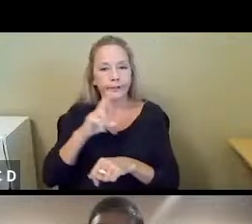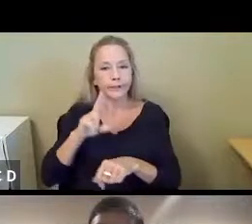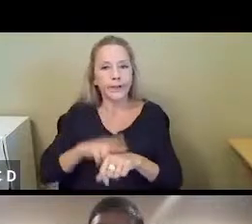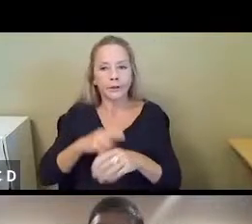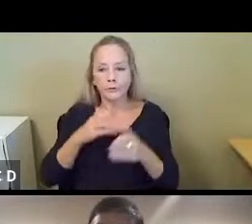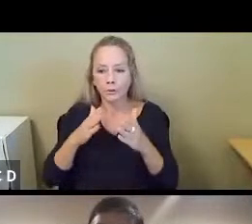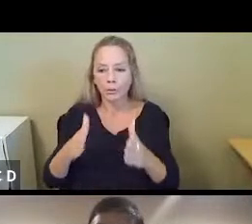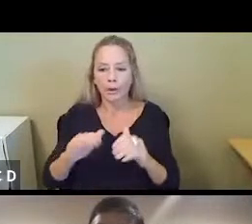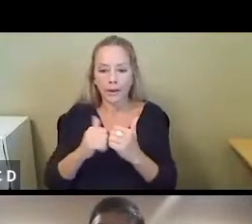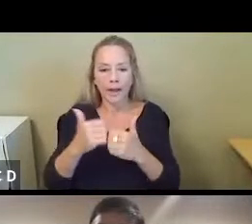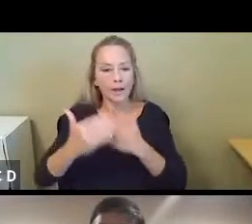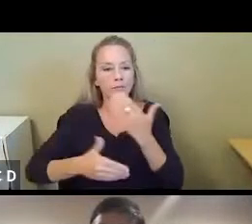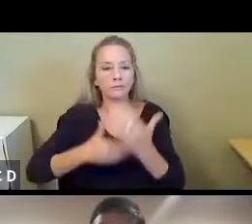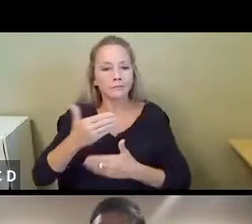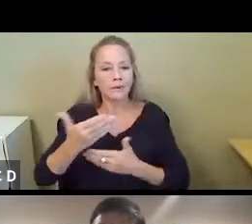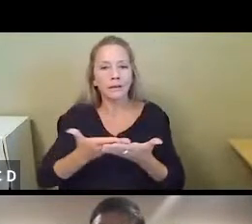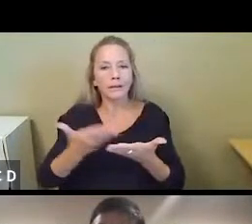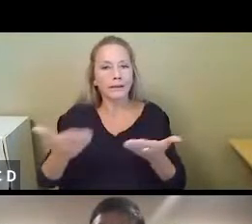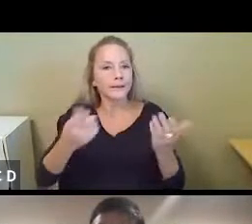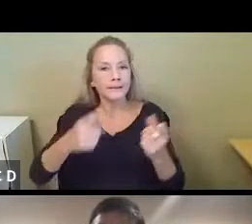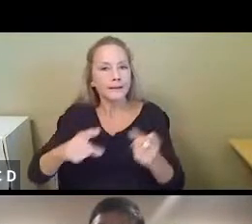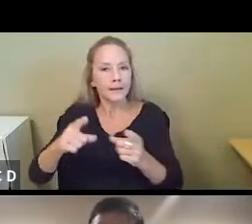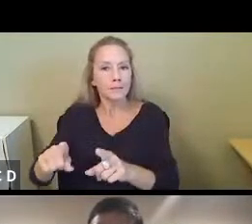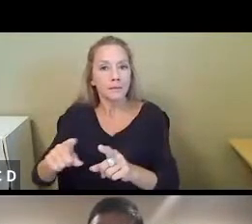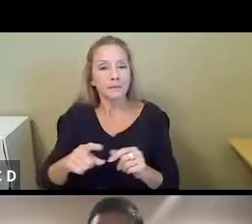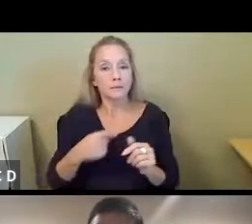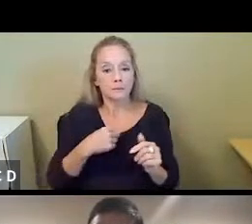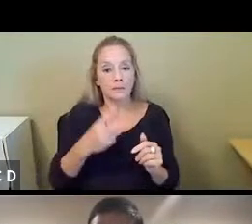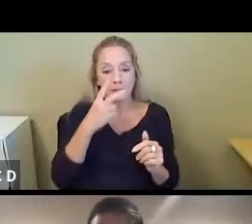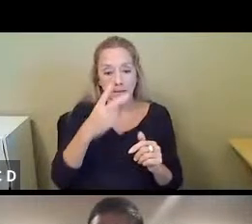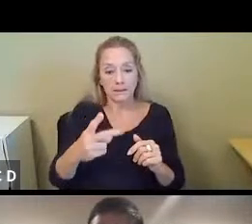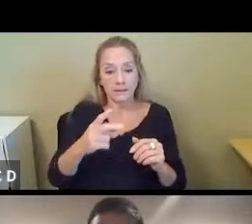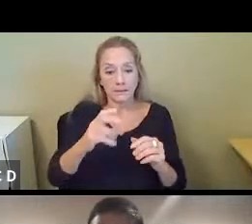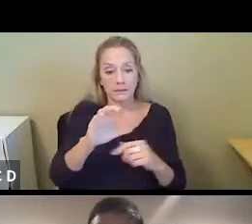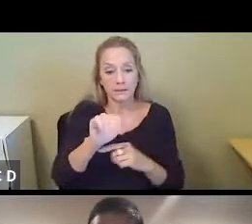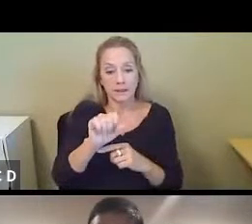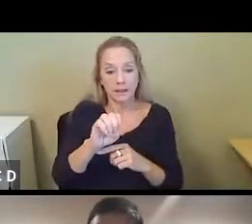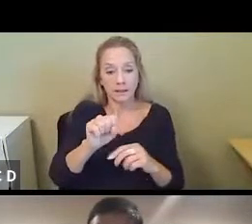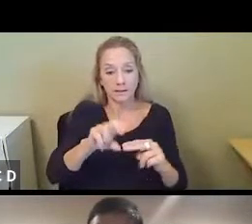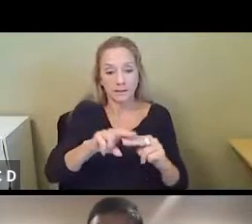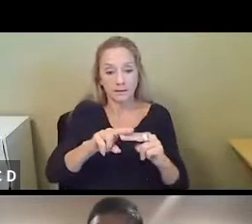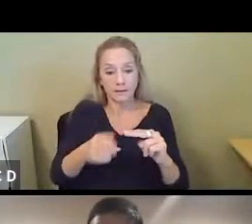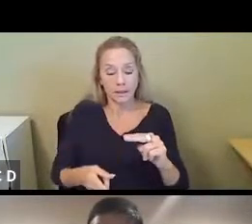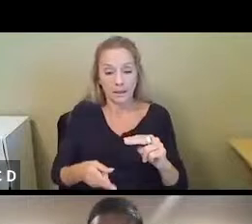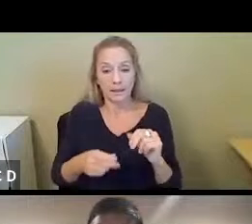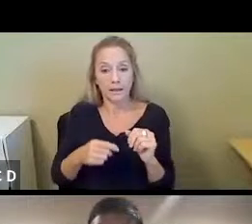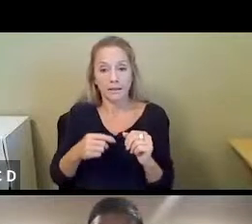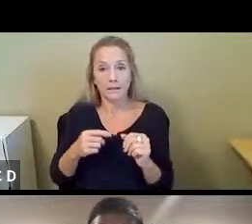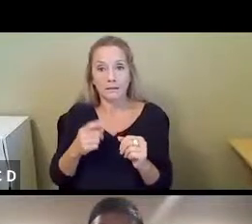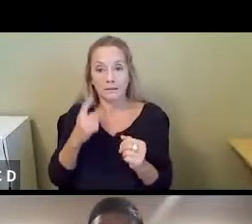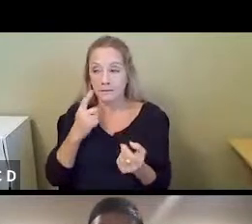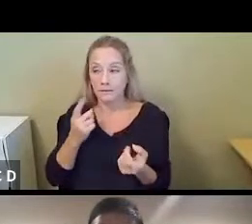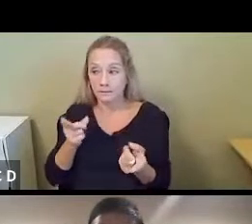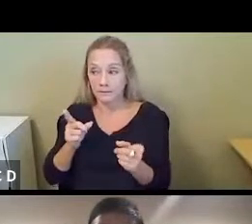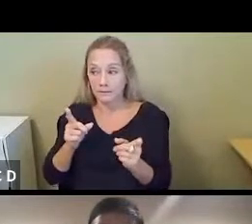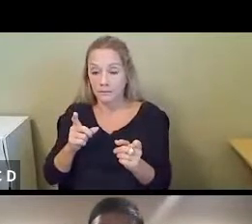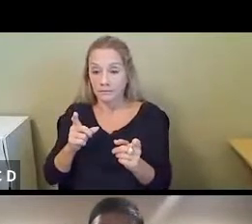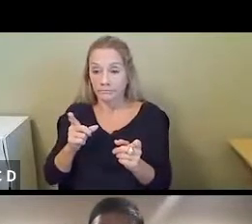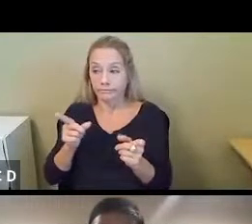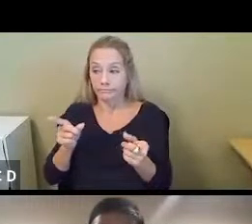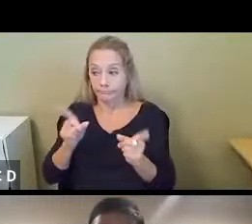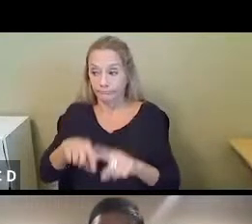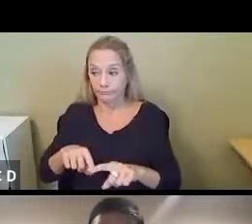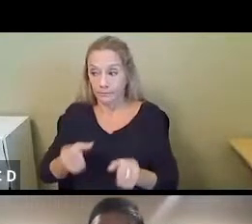because we've seen cases go down, that we'll see census down, and everything will be down in 2 weeks. On the other